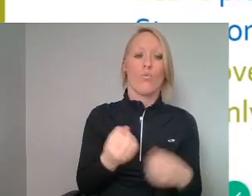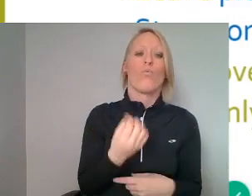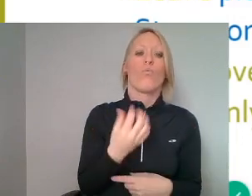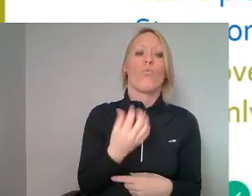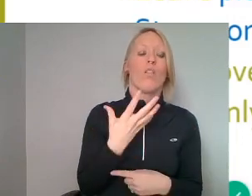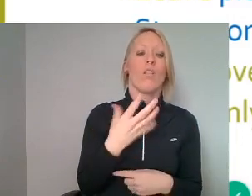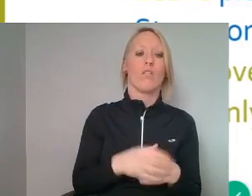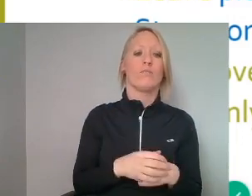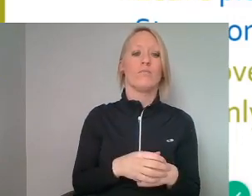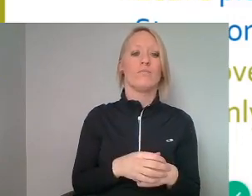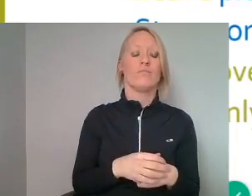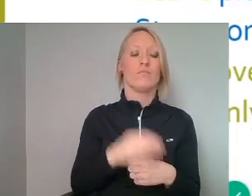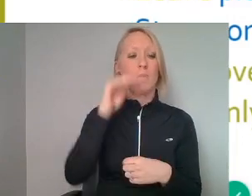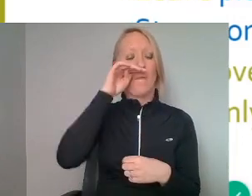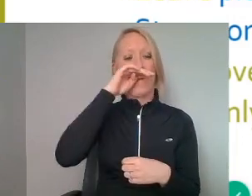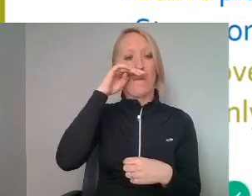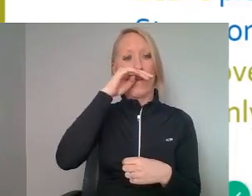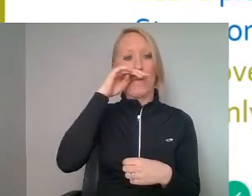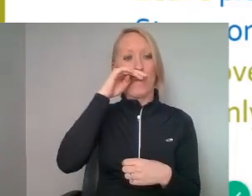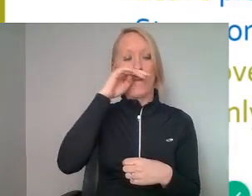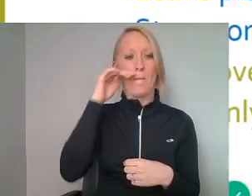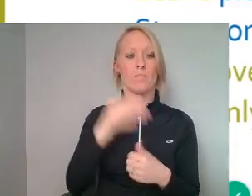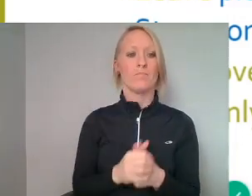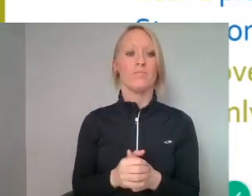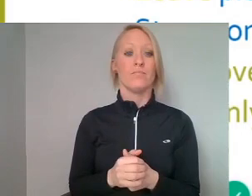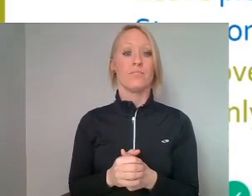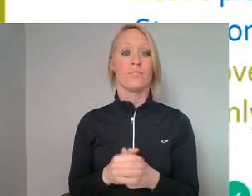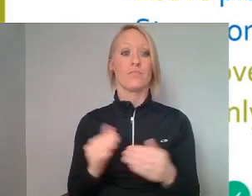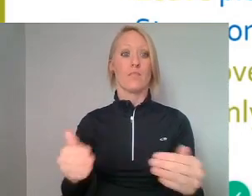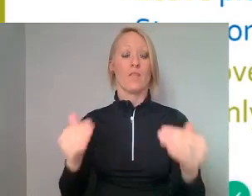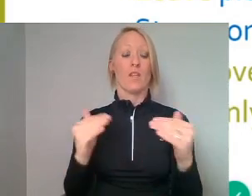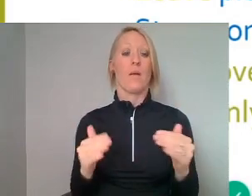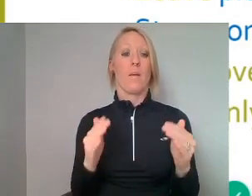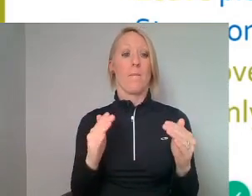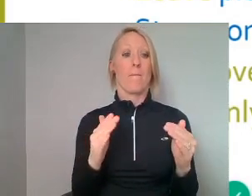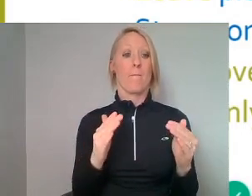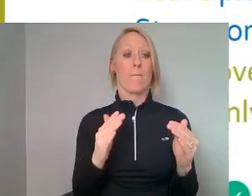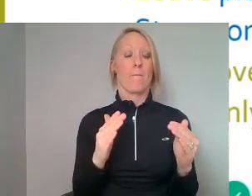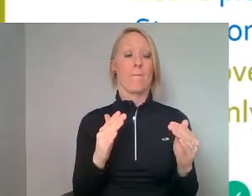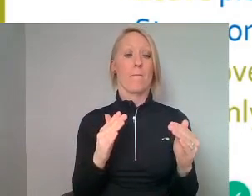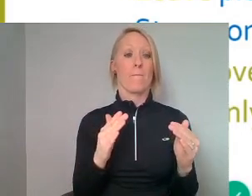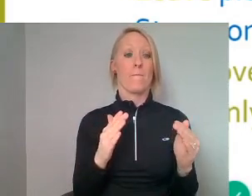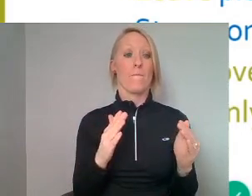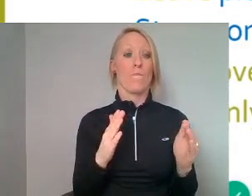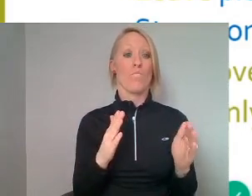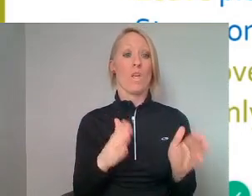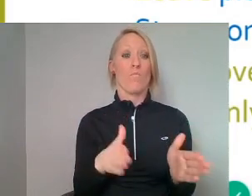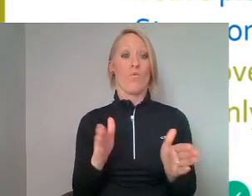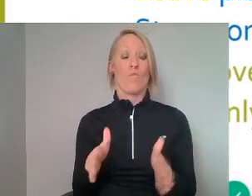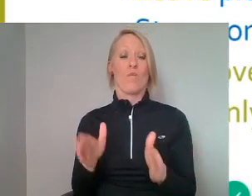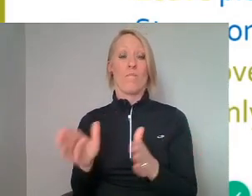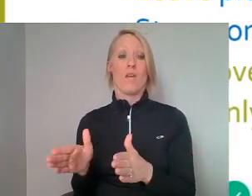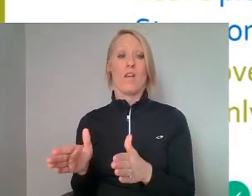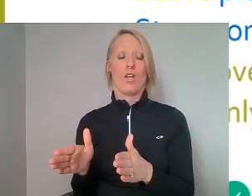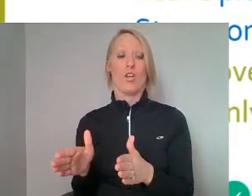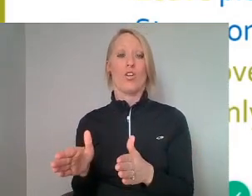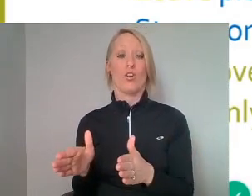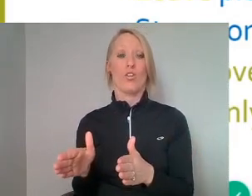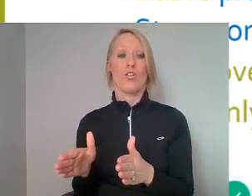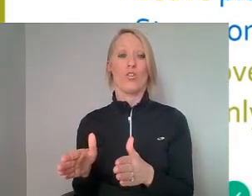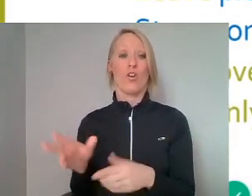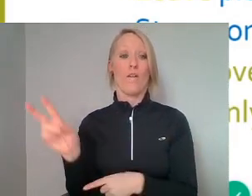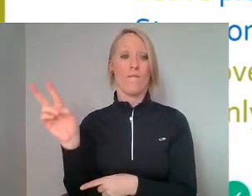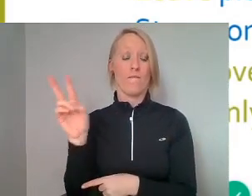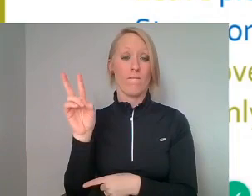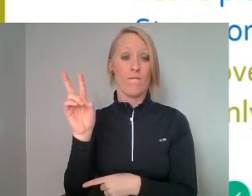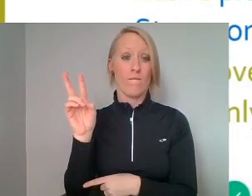to prepare your vegetables, wash them under cold running water, give them a nice rinse. You can use hand brushes to clean off your firmer